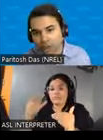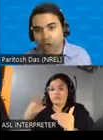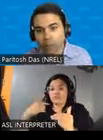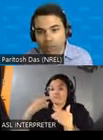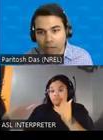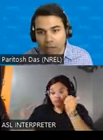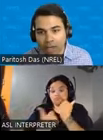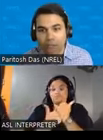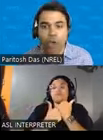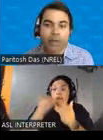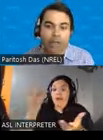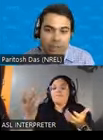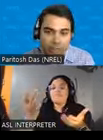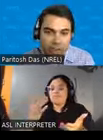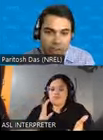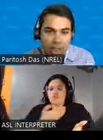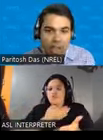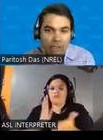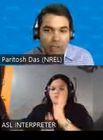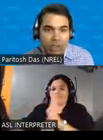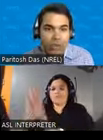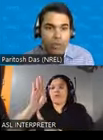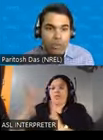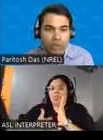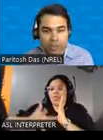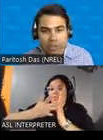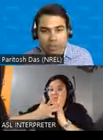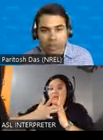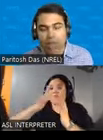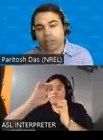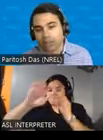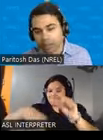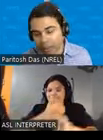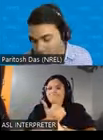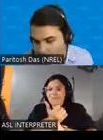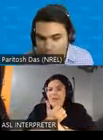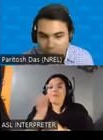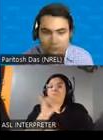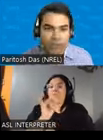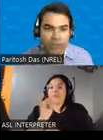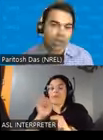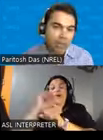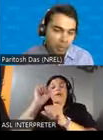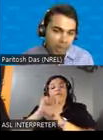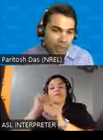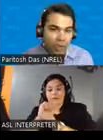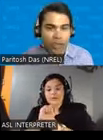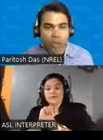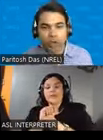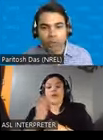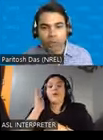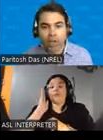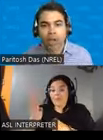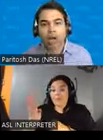technical, economical, and deployment estimates. This would consider the install cost of installing a PV panel on